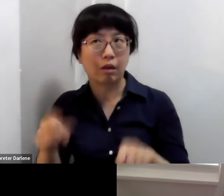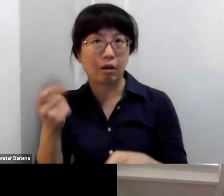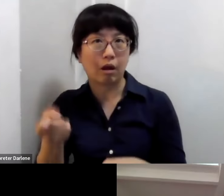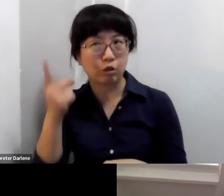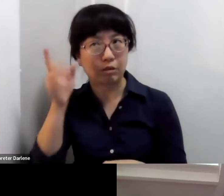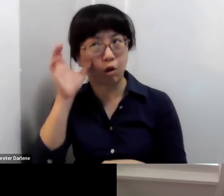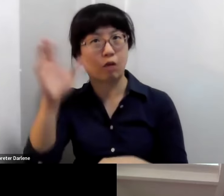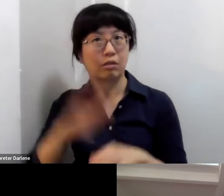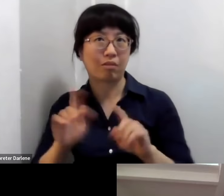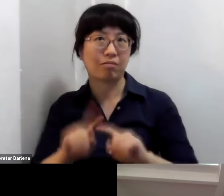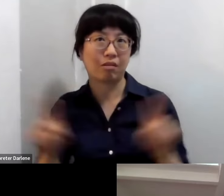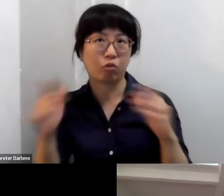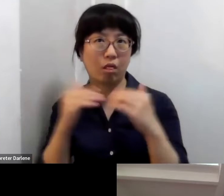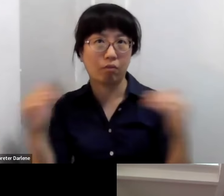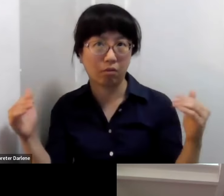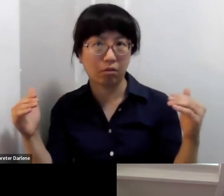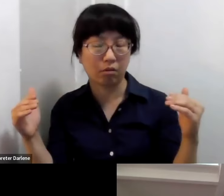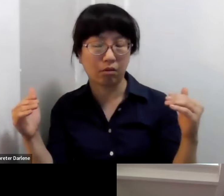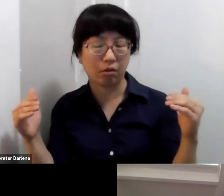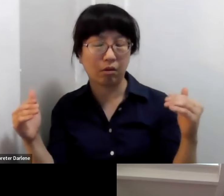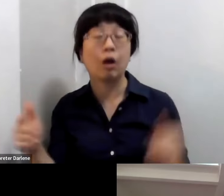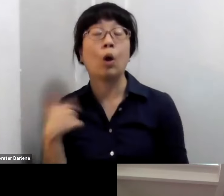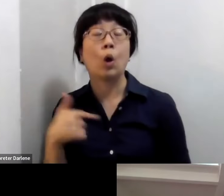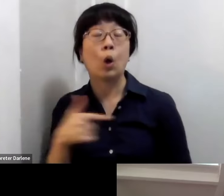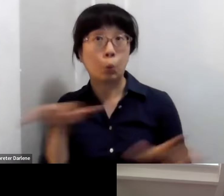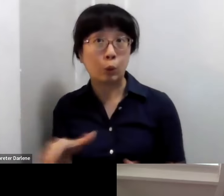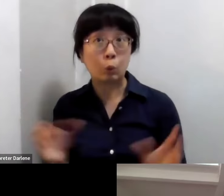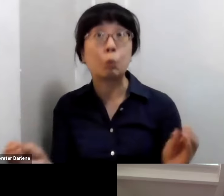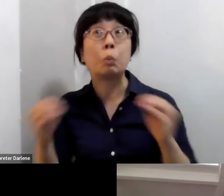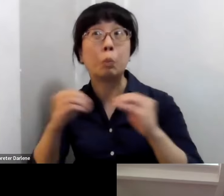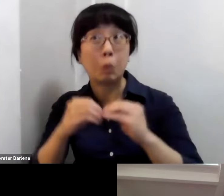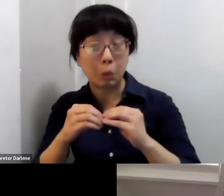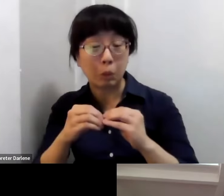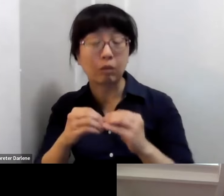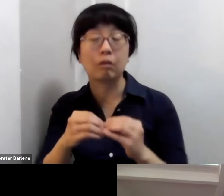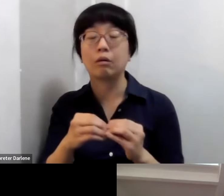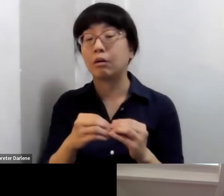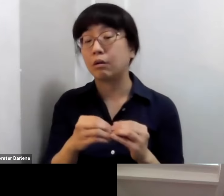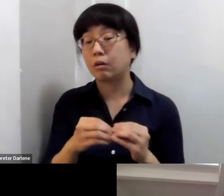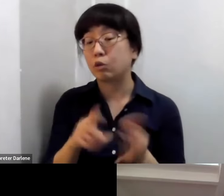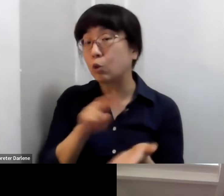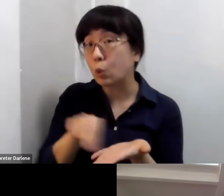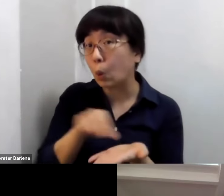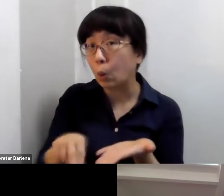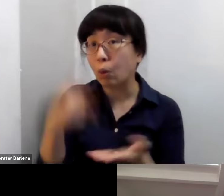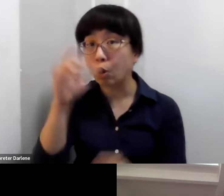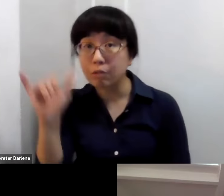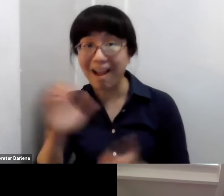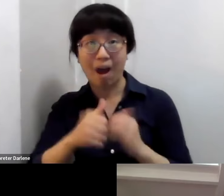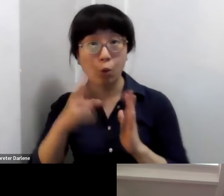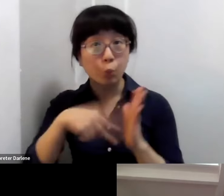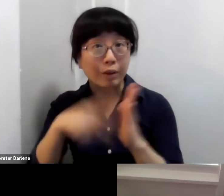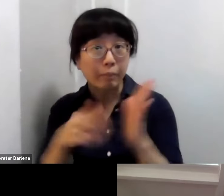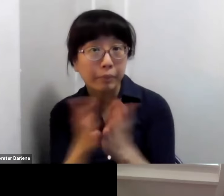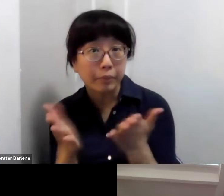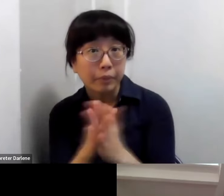different level. We often take that a step farther and talk about what our notes should look like and how we should be reading text if we're